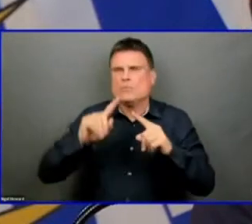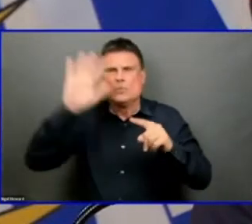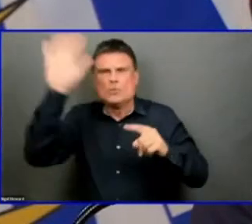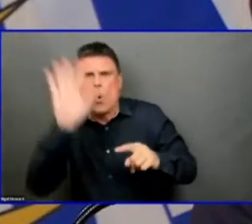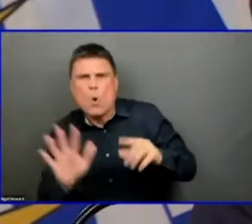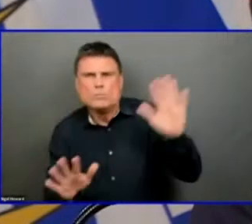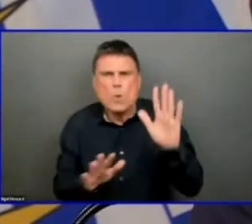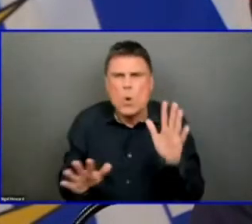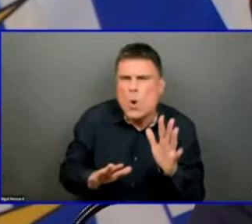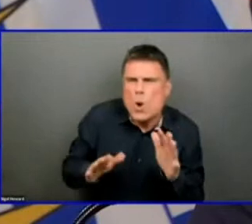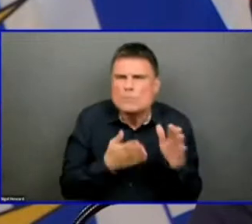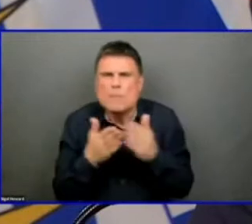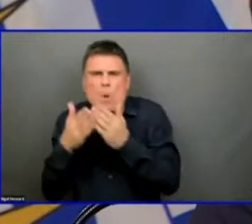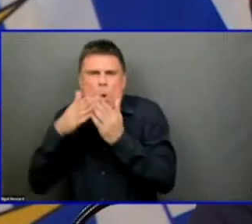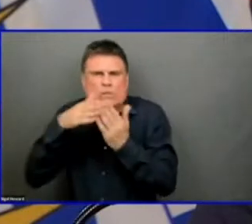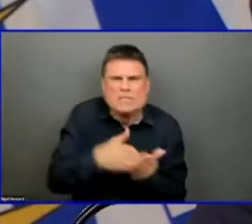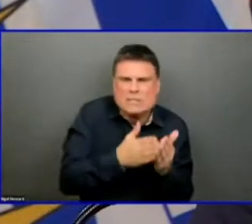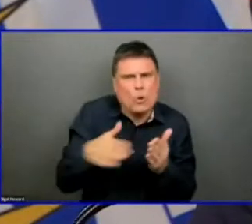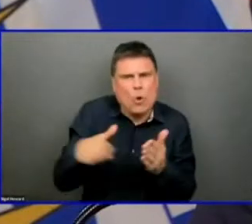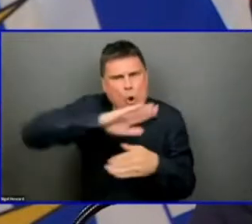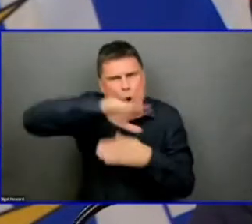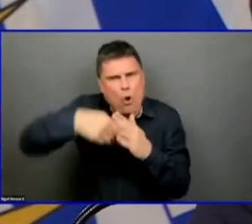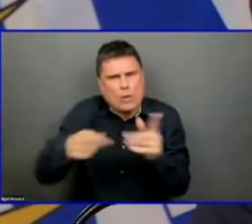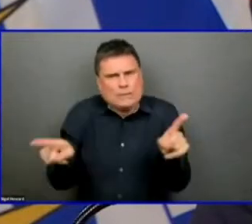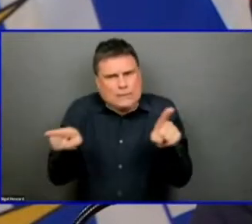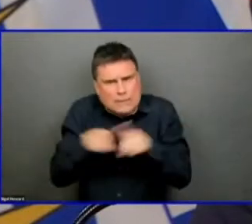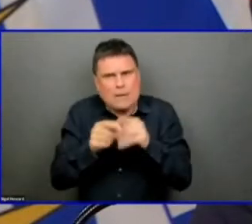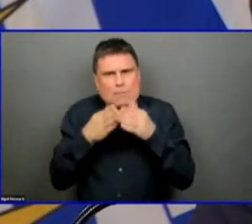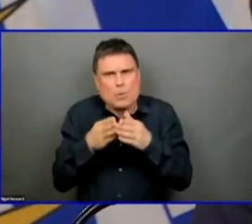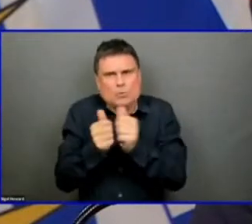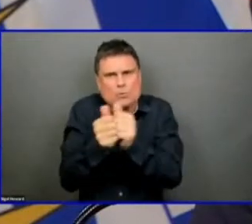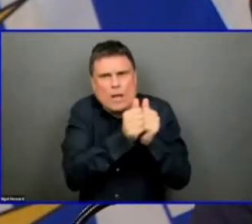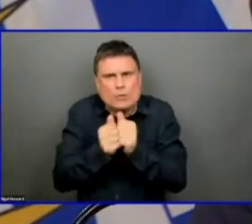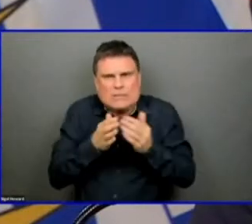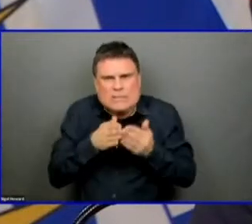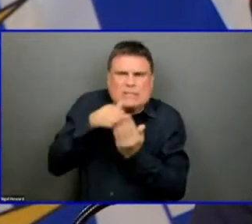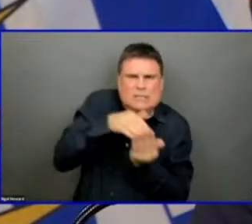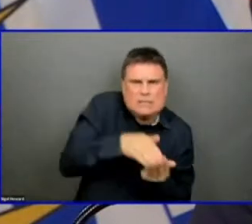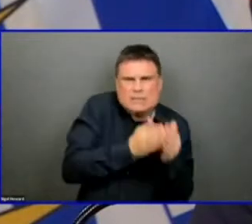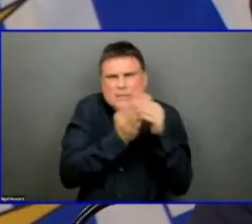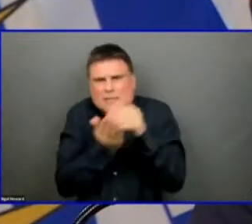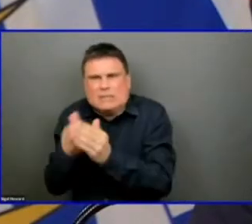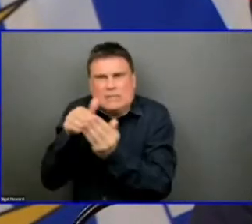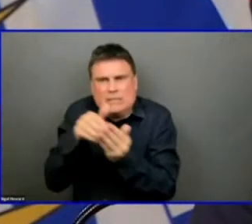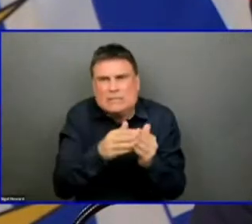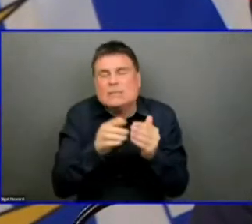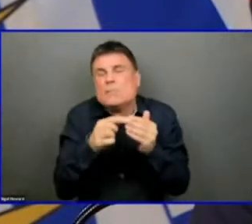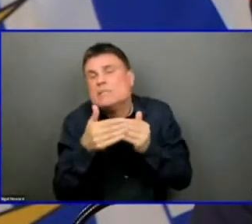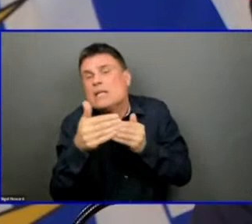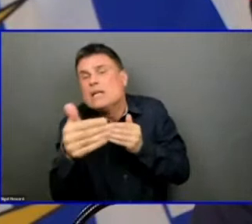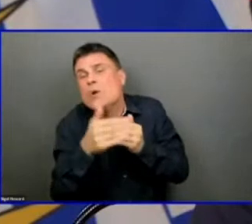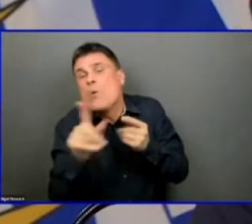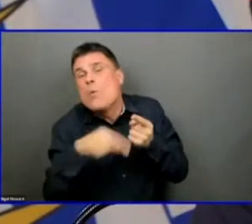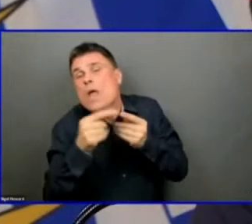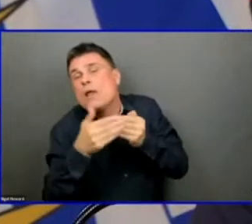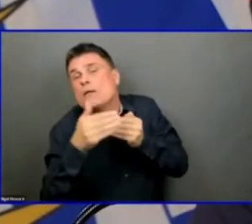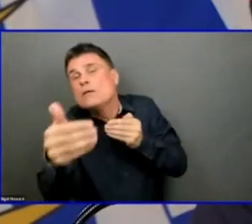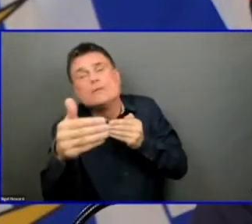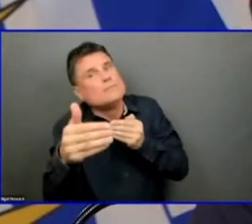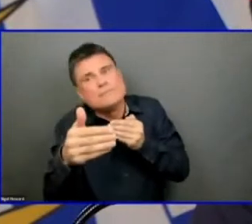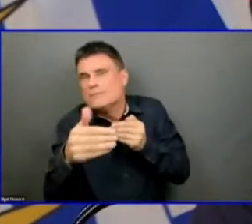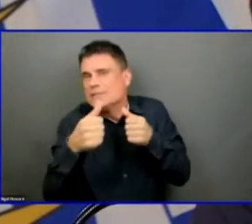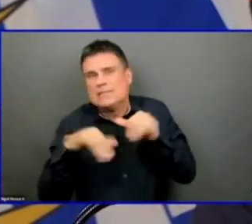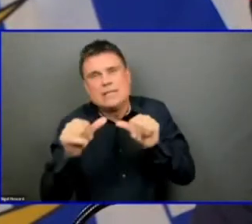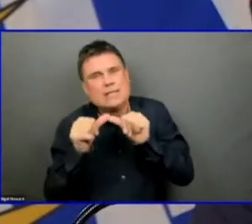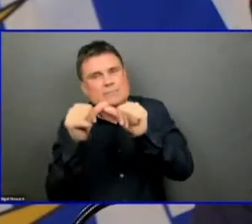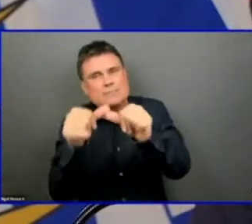go together. We have time for one more question. For everyone listening, Dr. Henry and Minister Dix will release a statement this